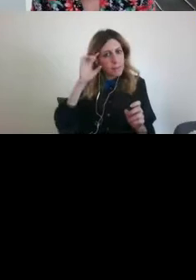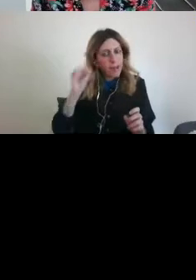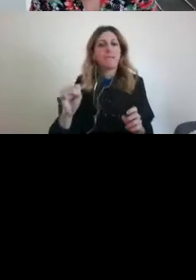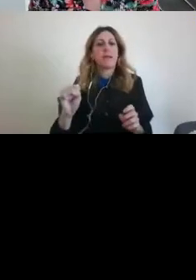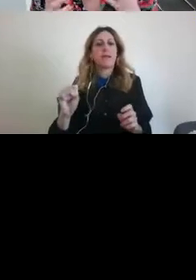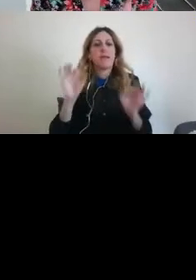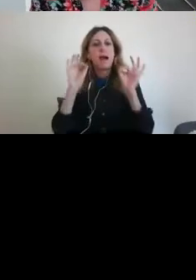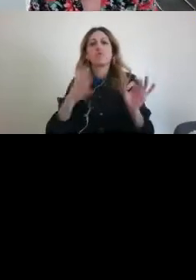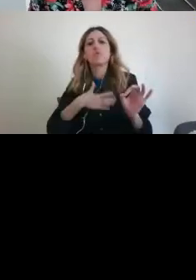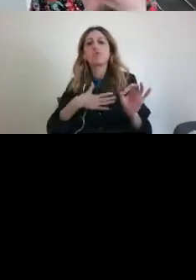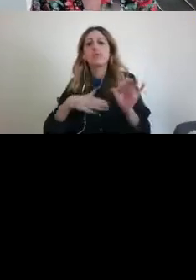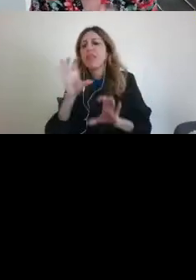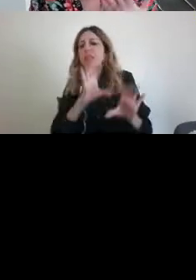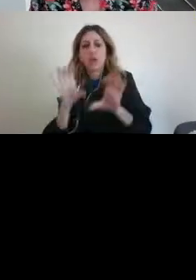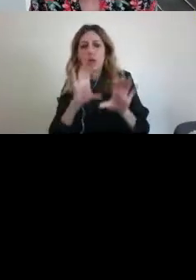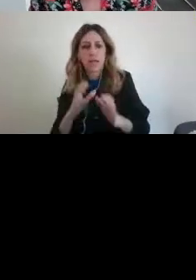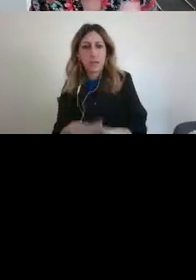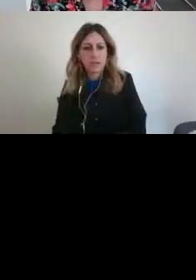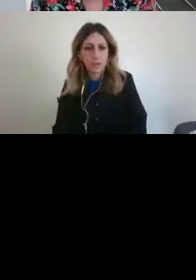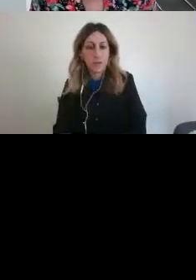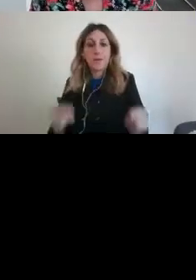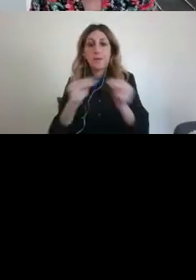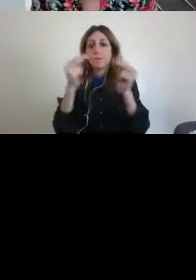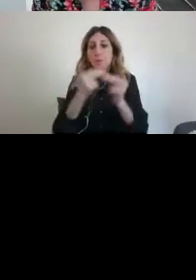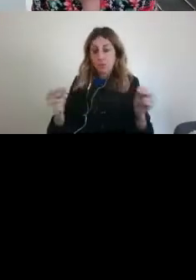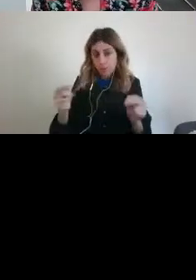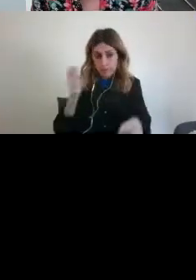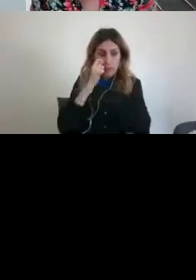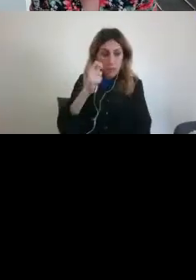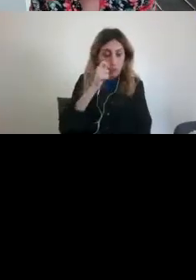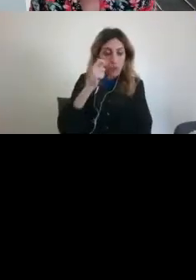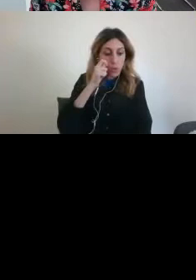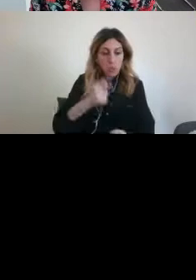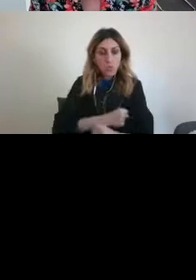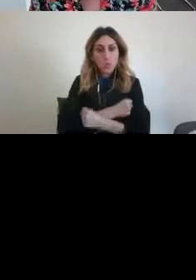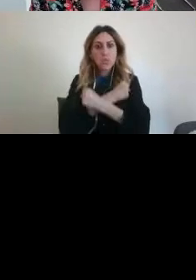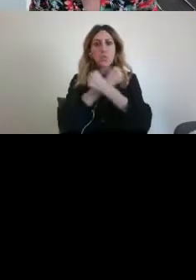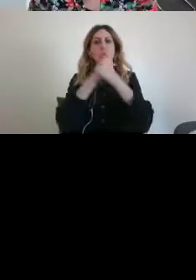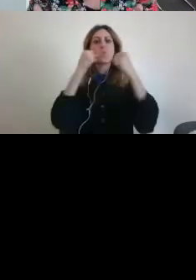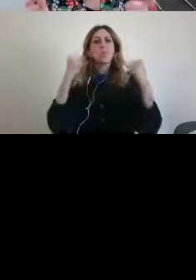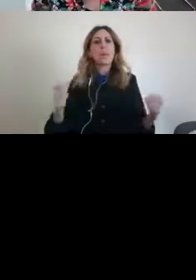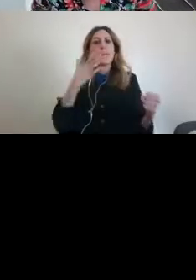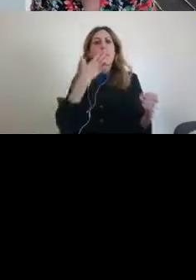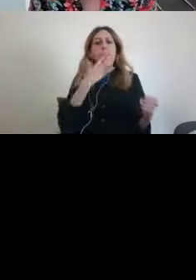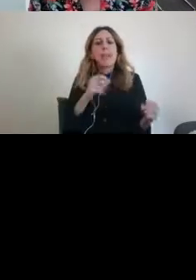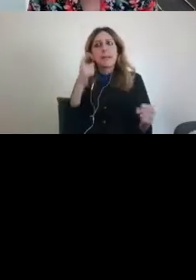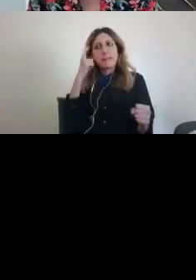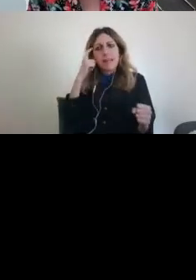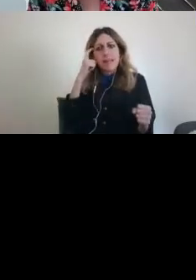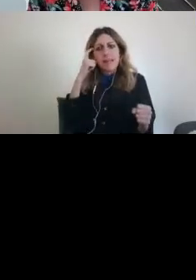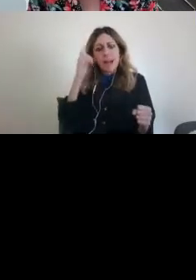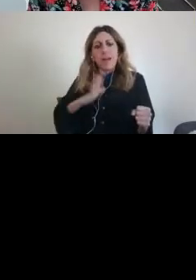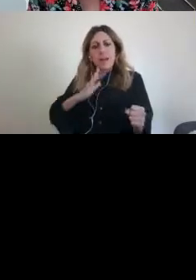human being. And as Google becomes more and more capable of understanding and scanning text in a human-like way, the demands of a